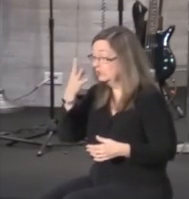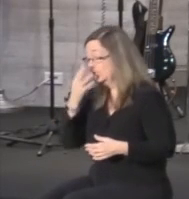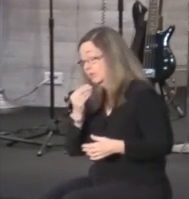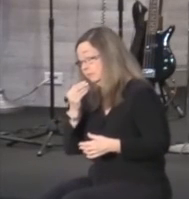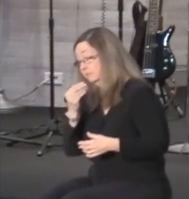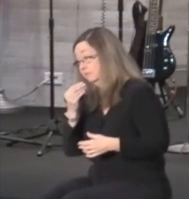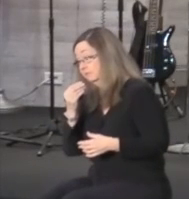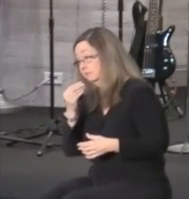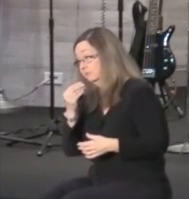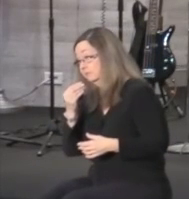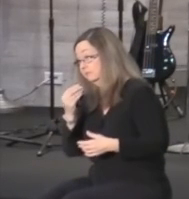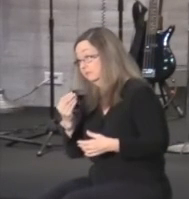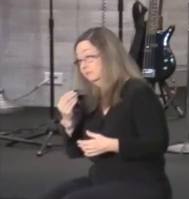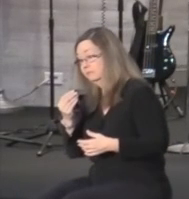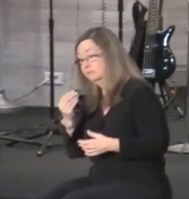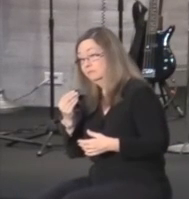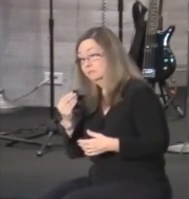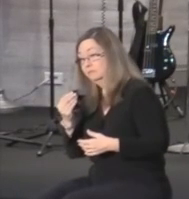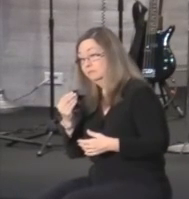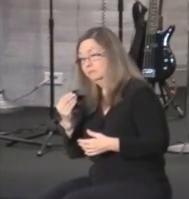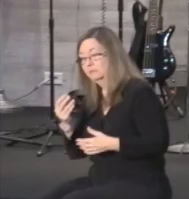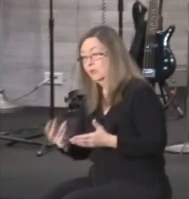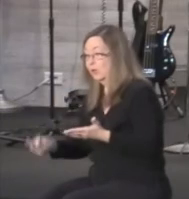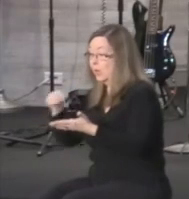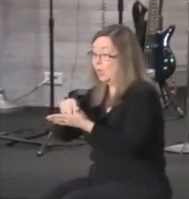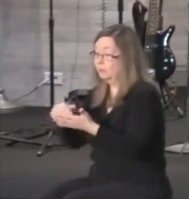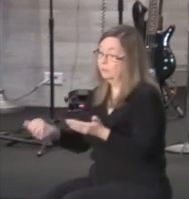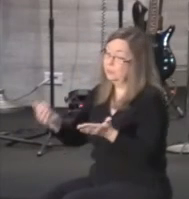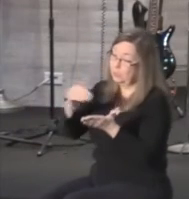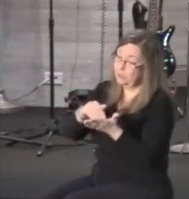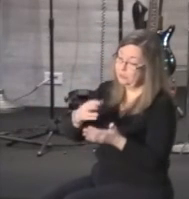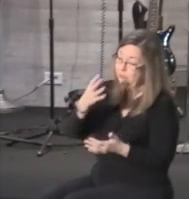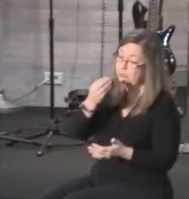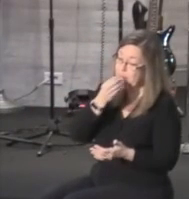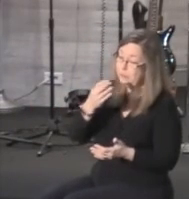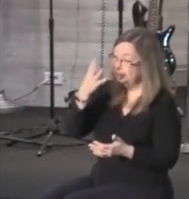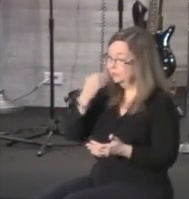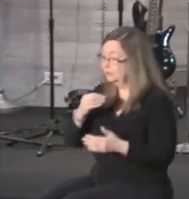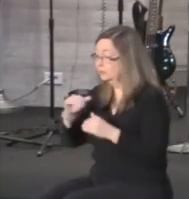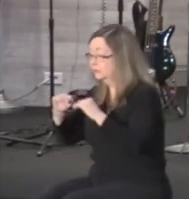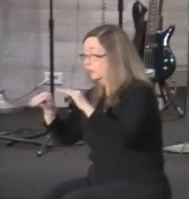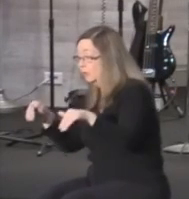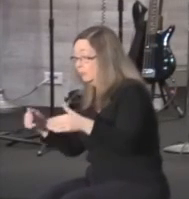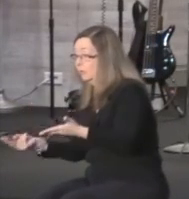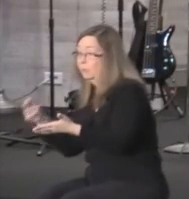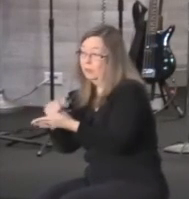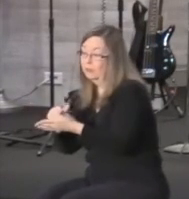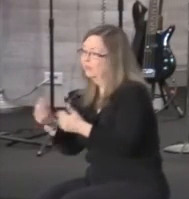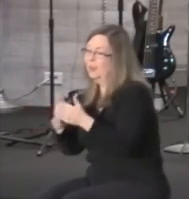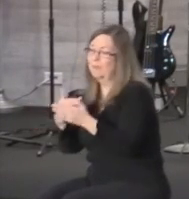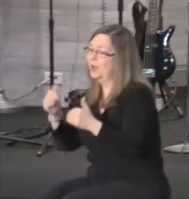sleep, race, repeat. Eat, sleep, swim, repeat. Whatever sport you're